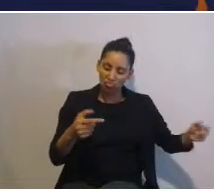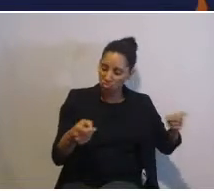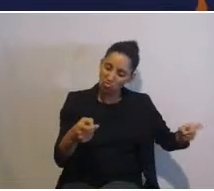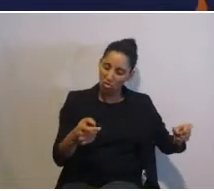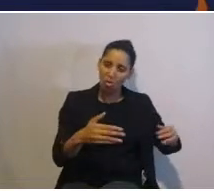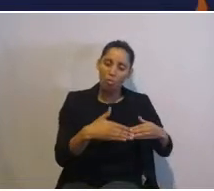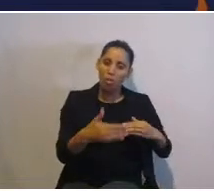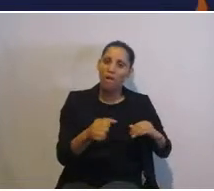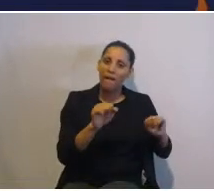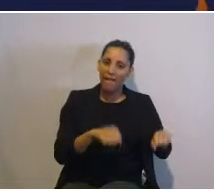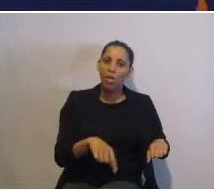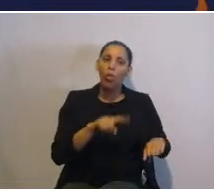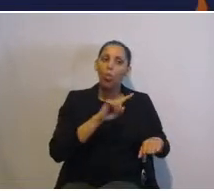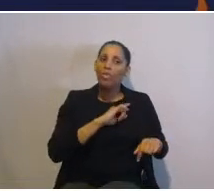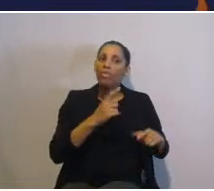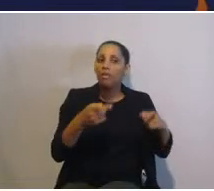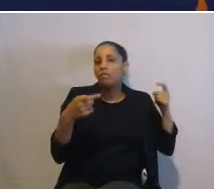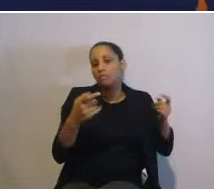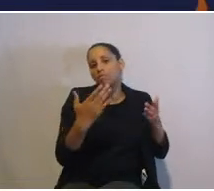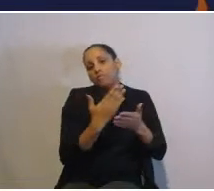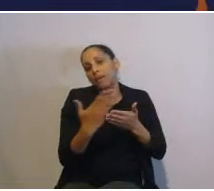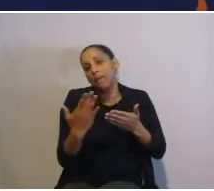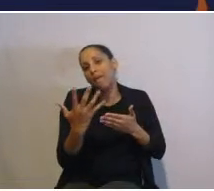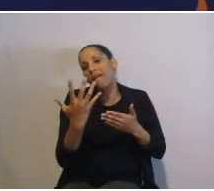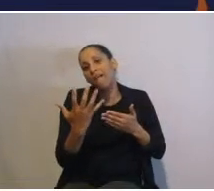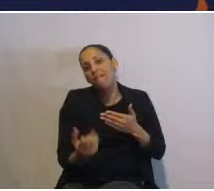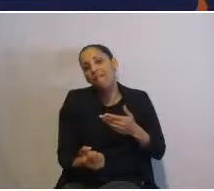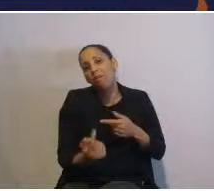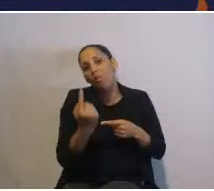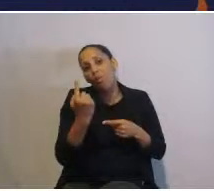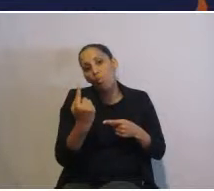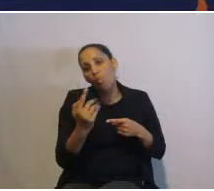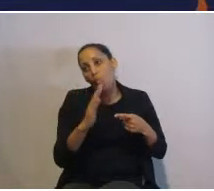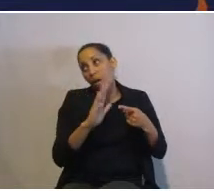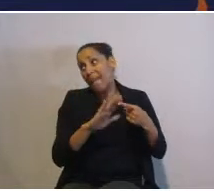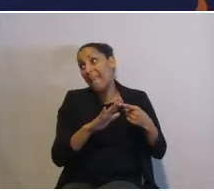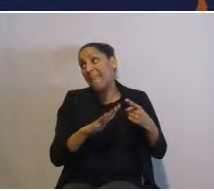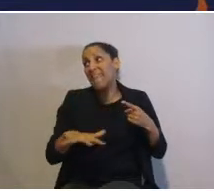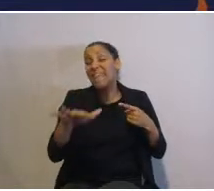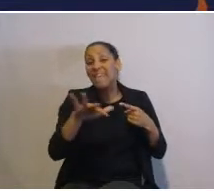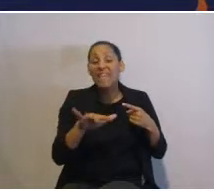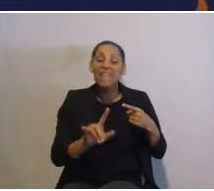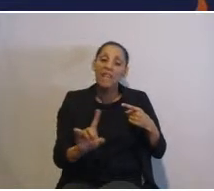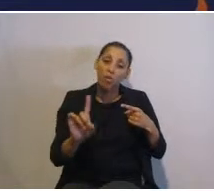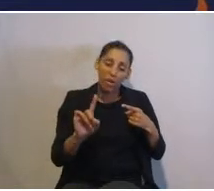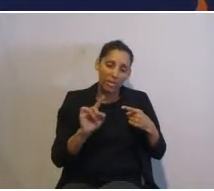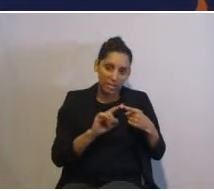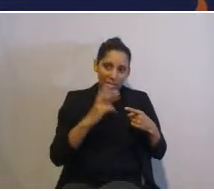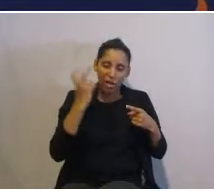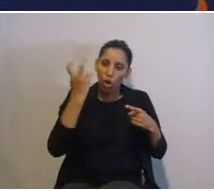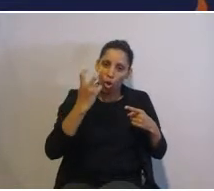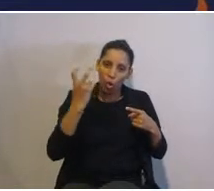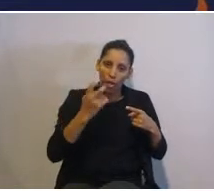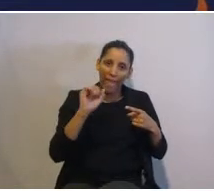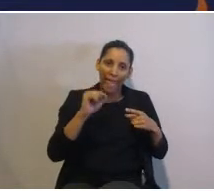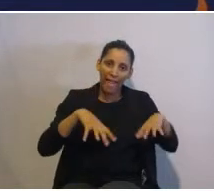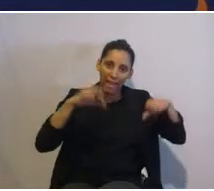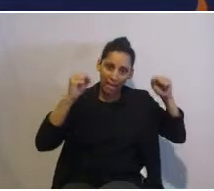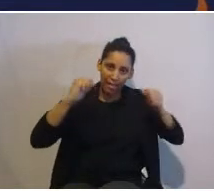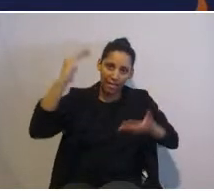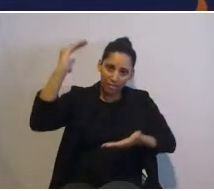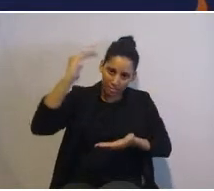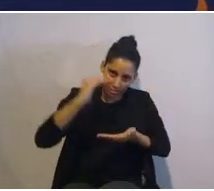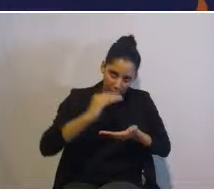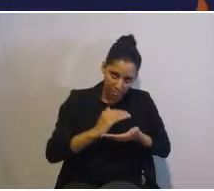that we have some control, and one area was to minimize load shedding, and I think